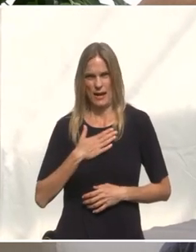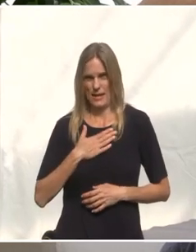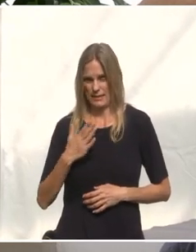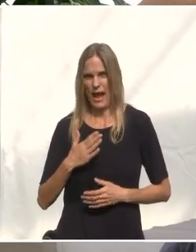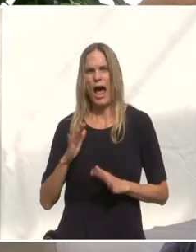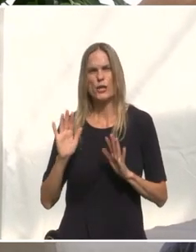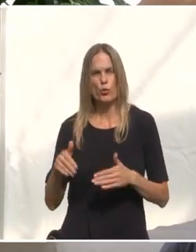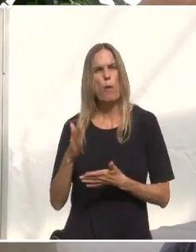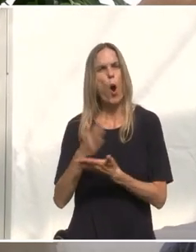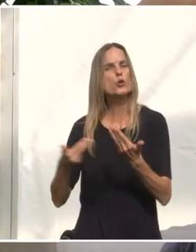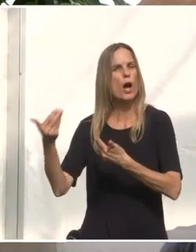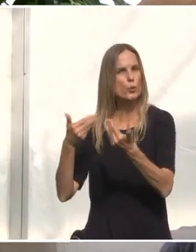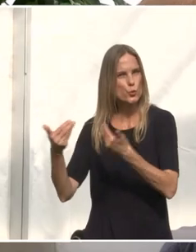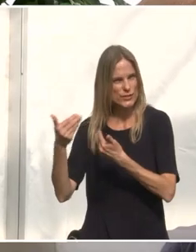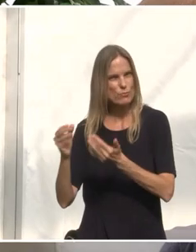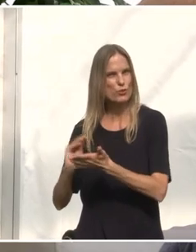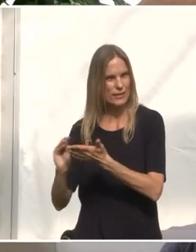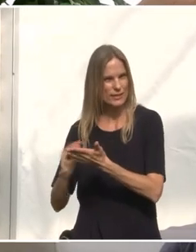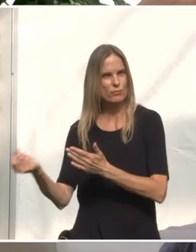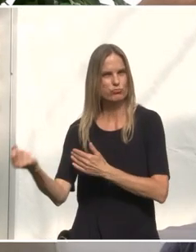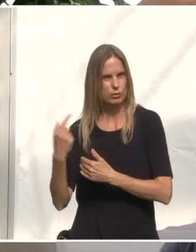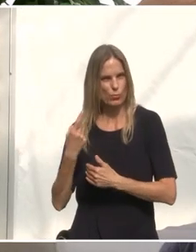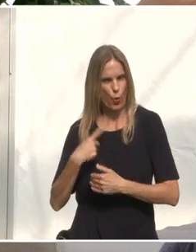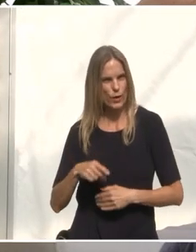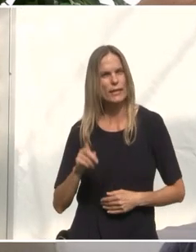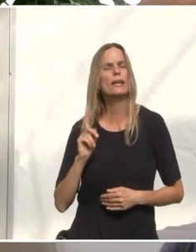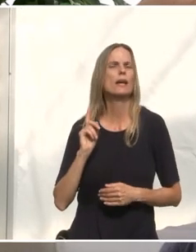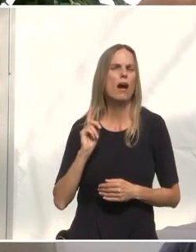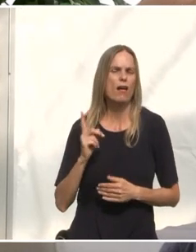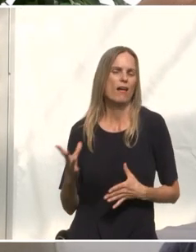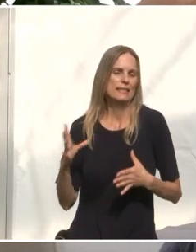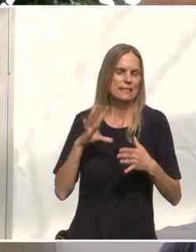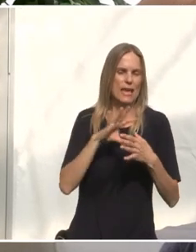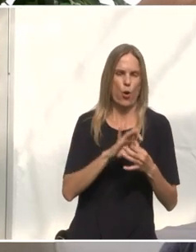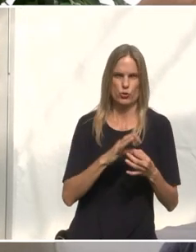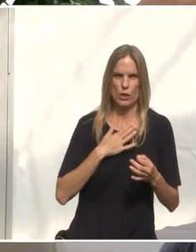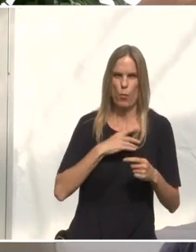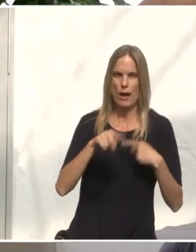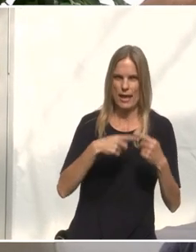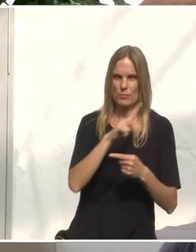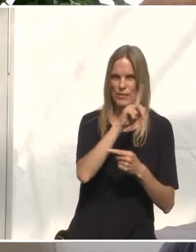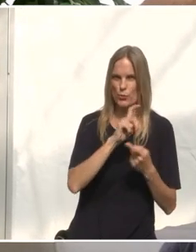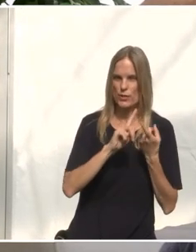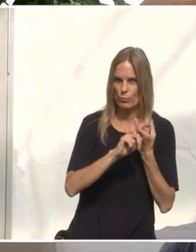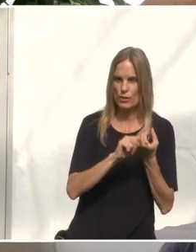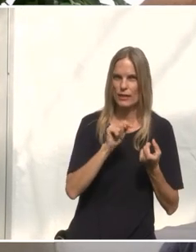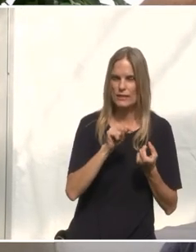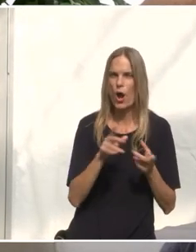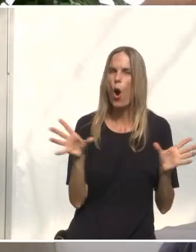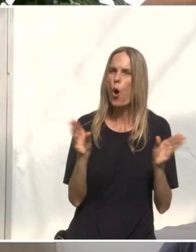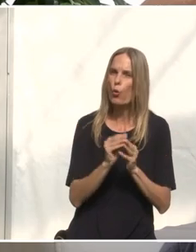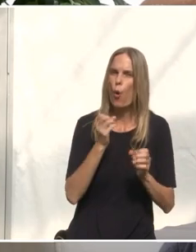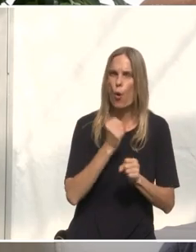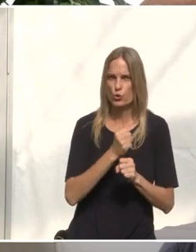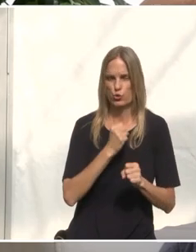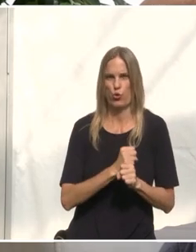So I just wanted to combine it with my next question, which is about collaboration and